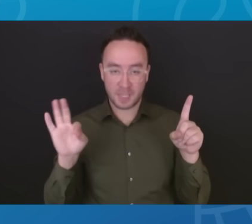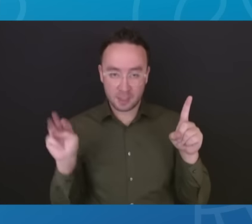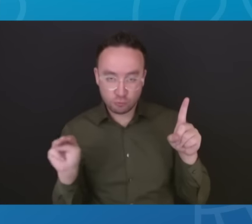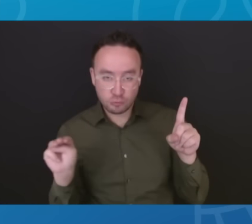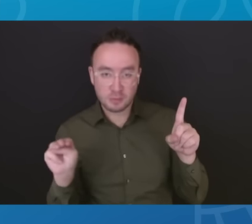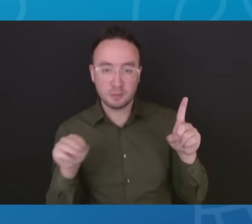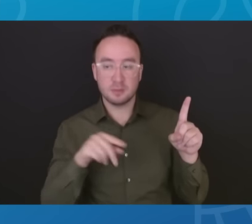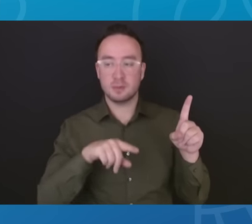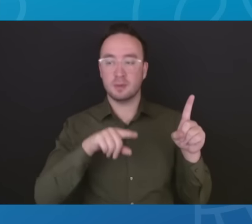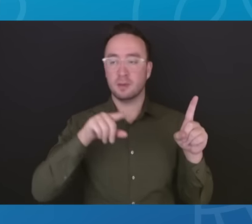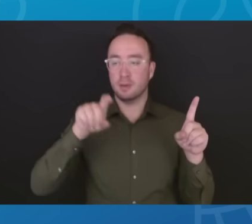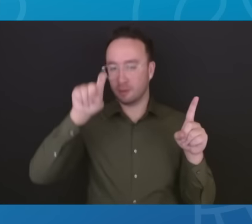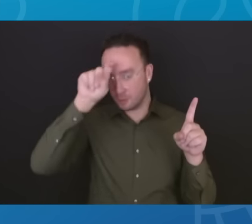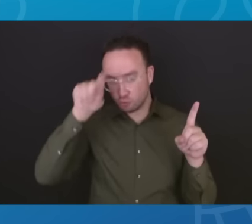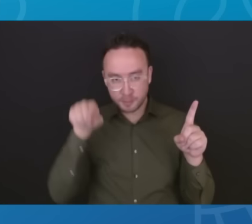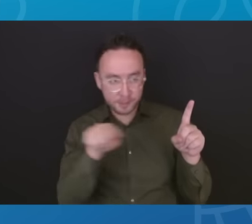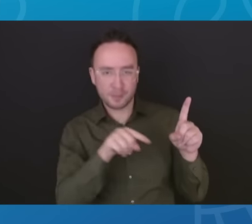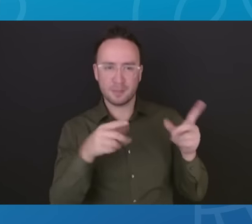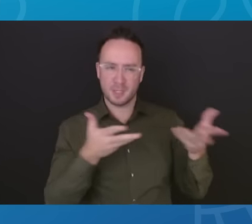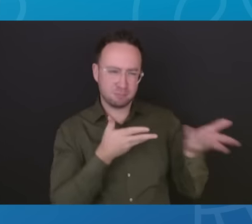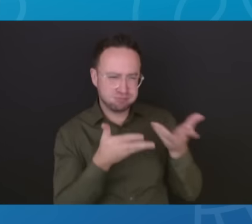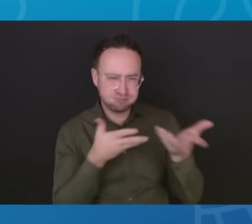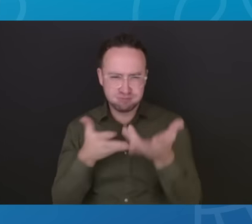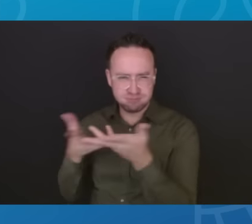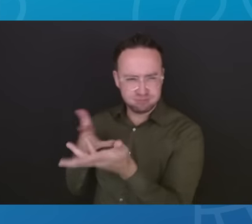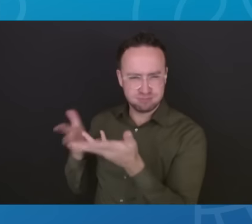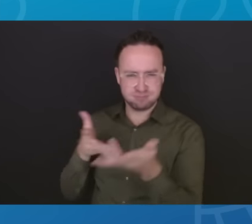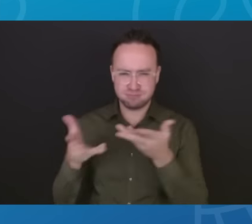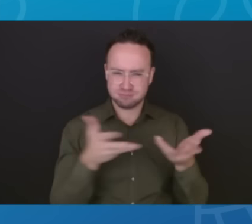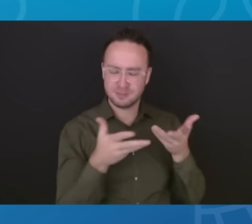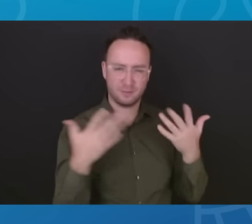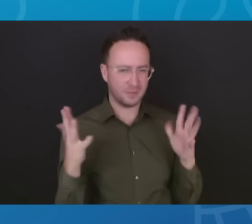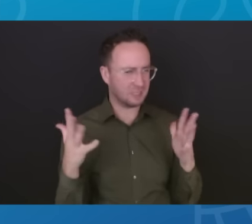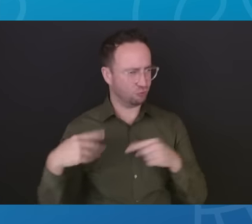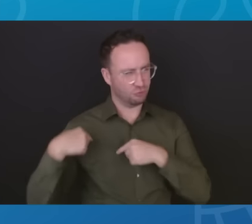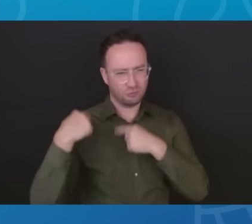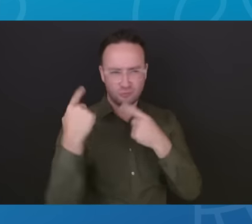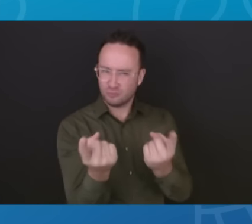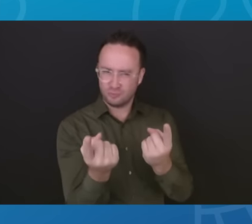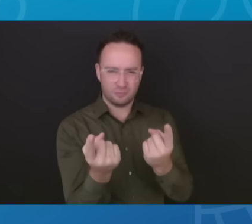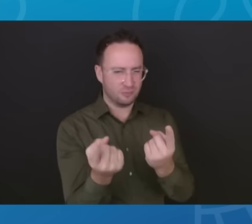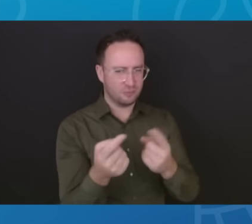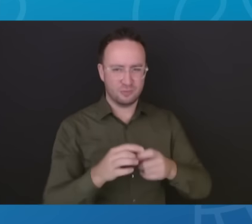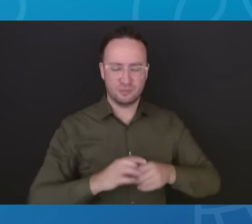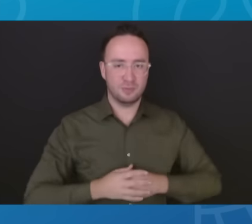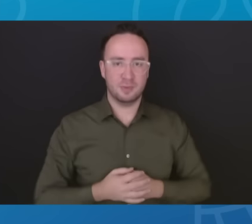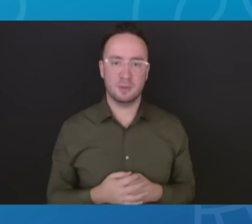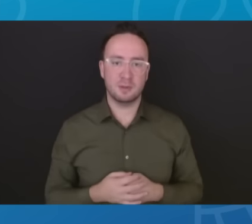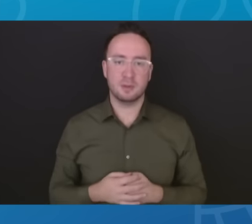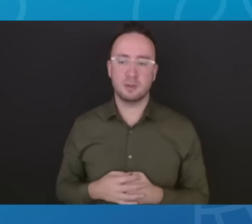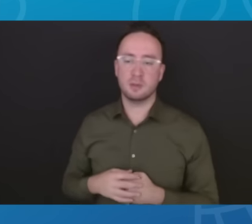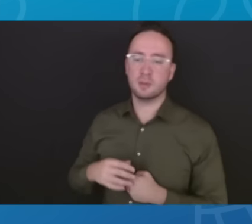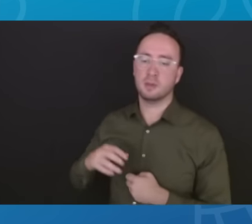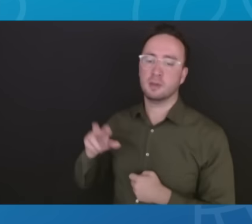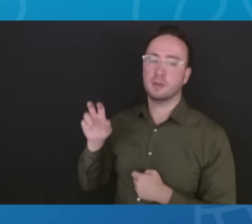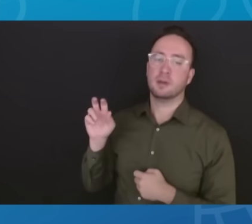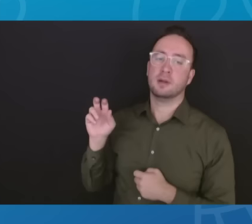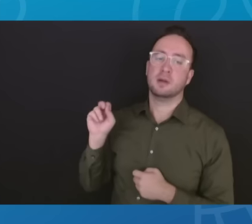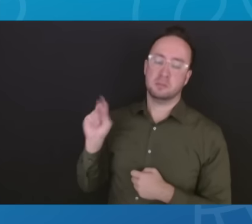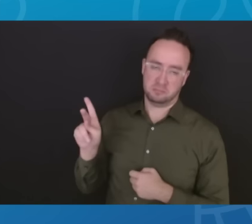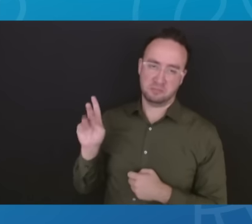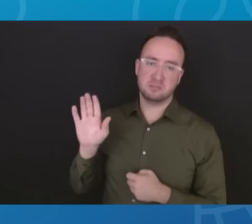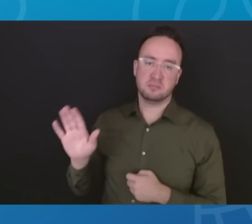me. President has said he doesn't want Israel to hit Iran nuclear sites and also like the oil facilities. But I'm just